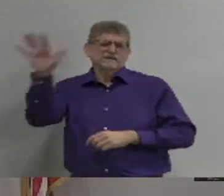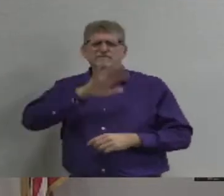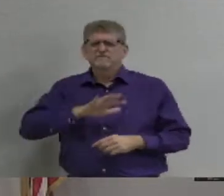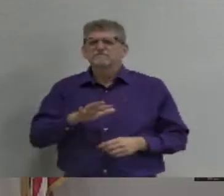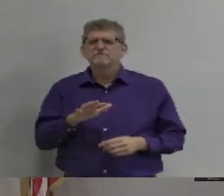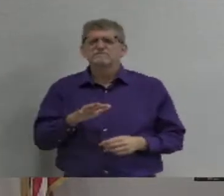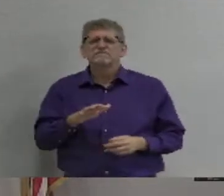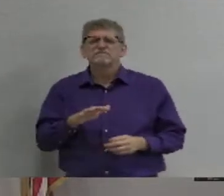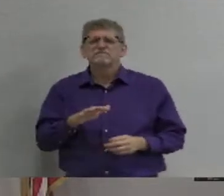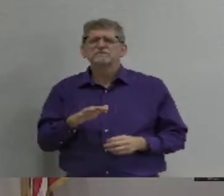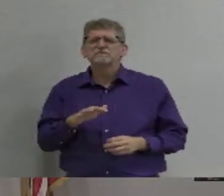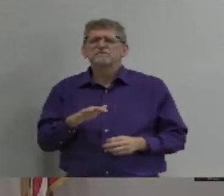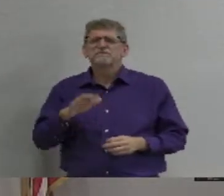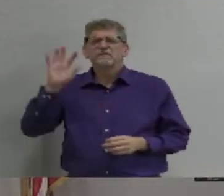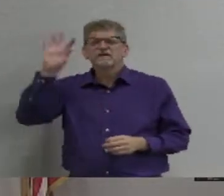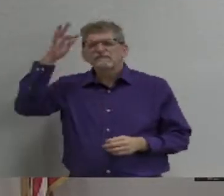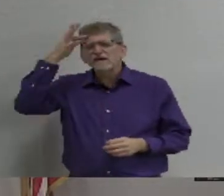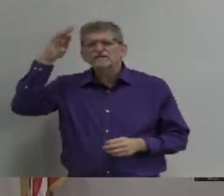and other organizations.